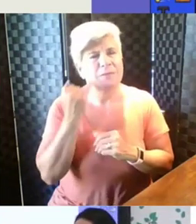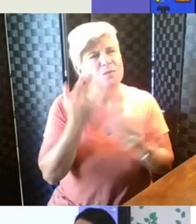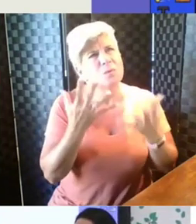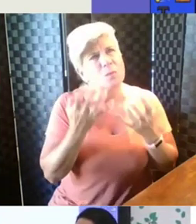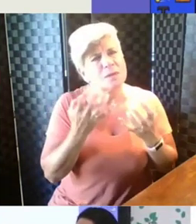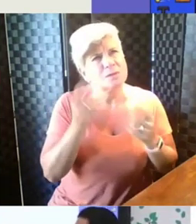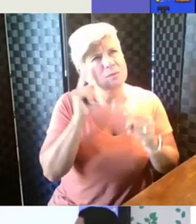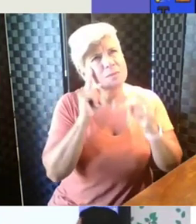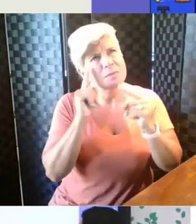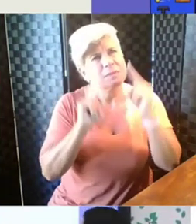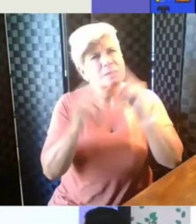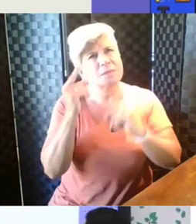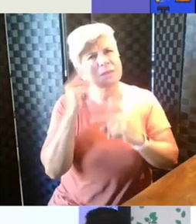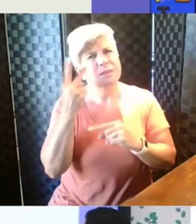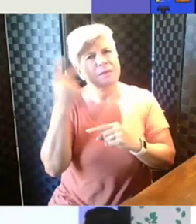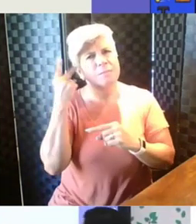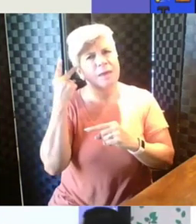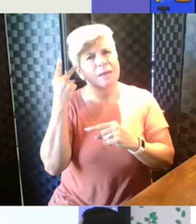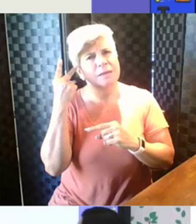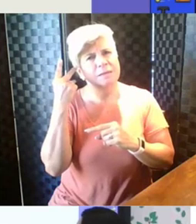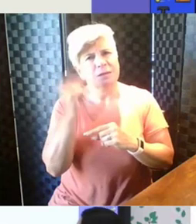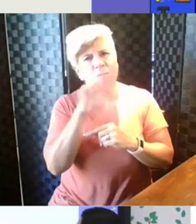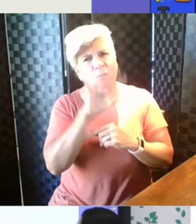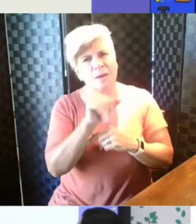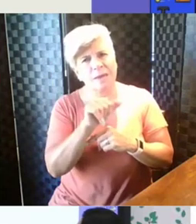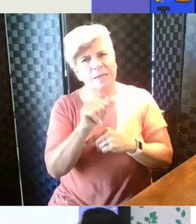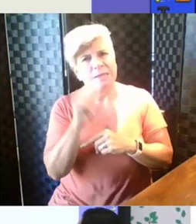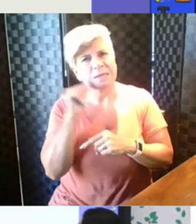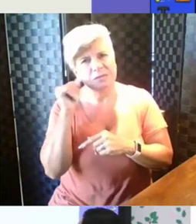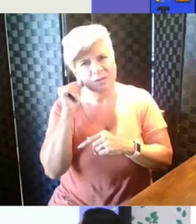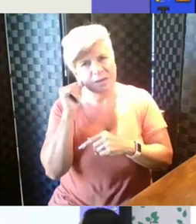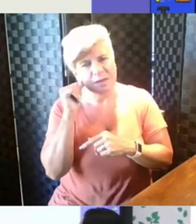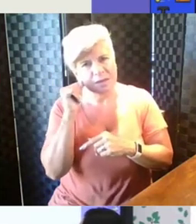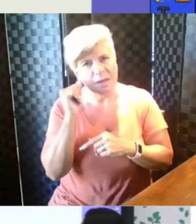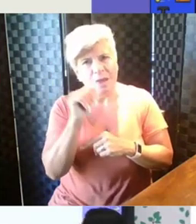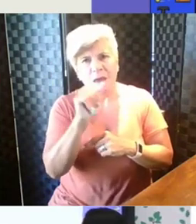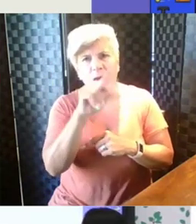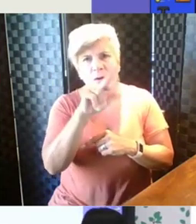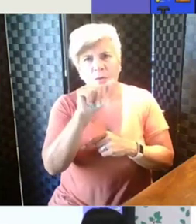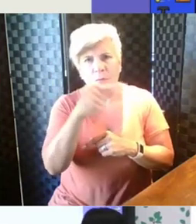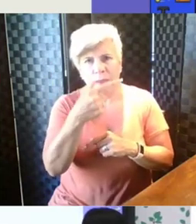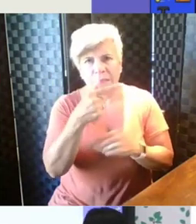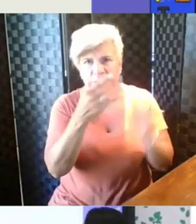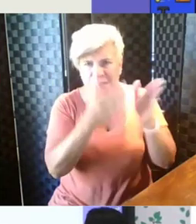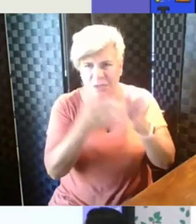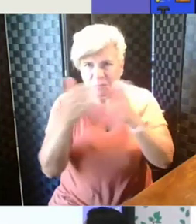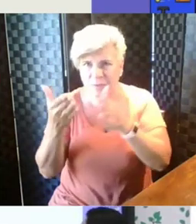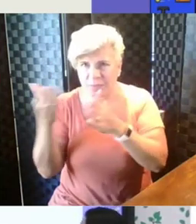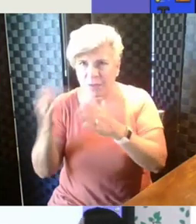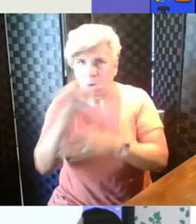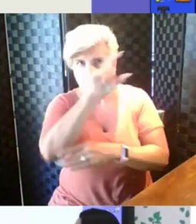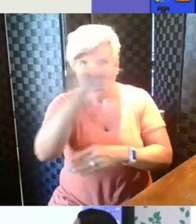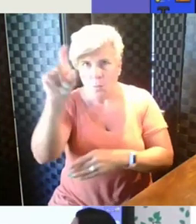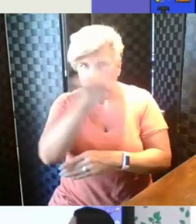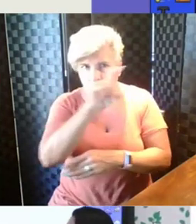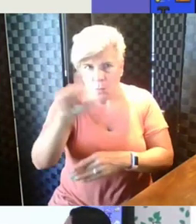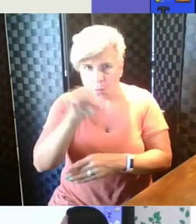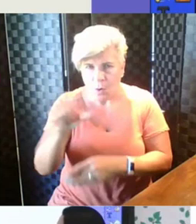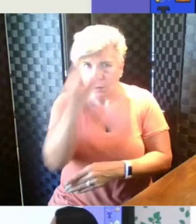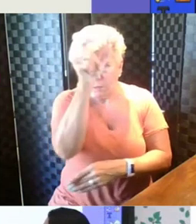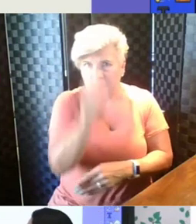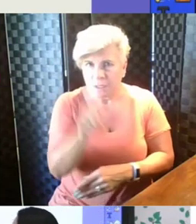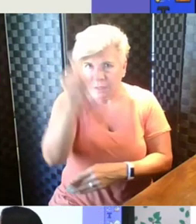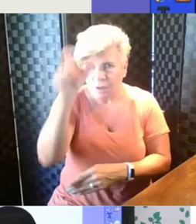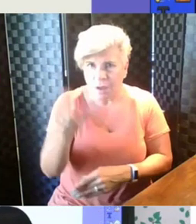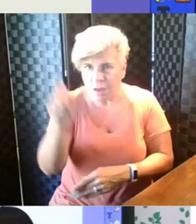want to think back to our array from the other day, an array is an arrangement of objects into rows and columns. And